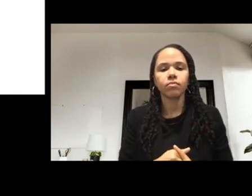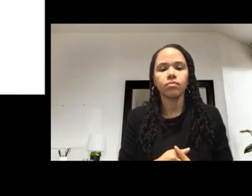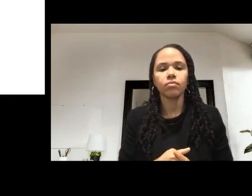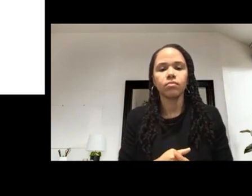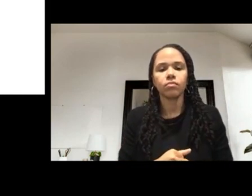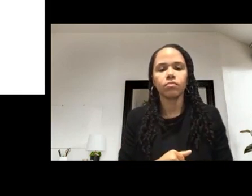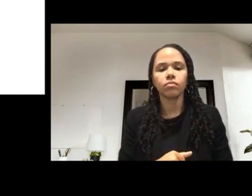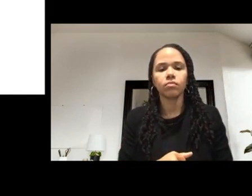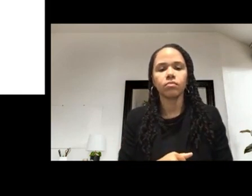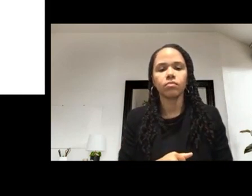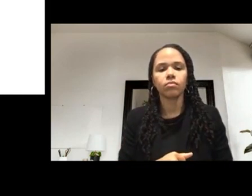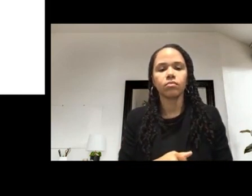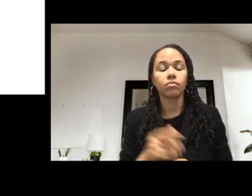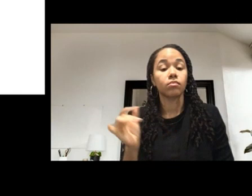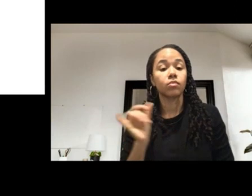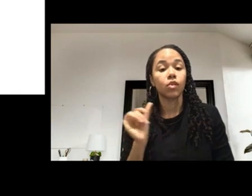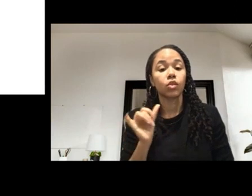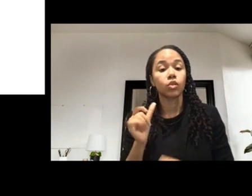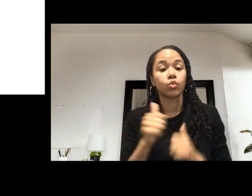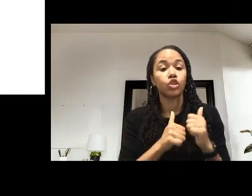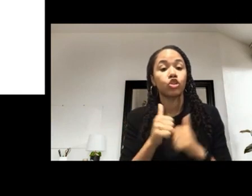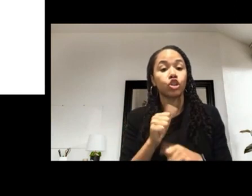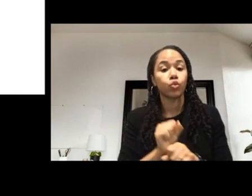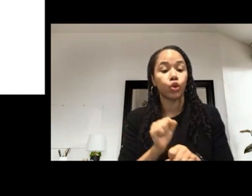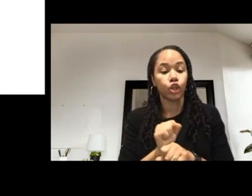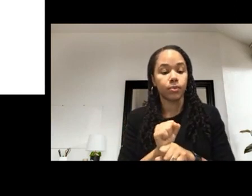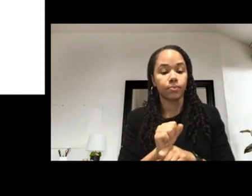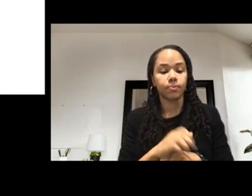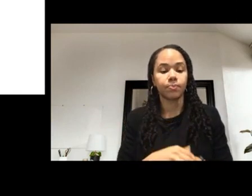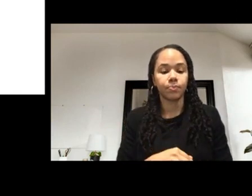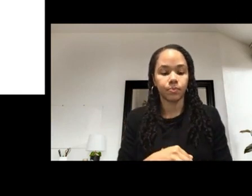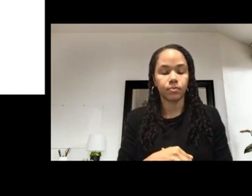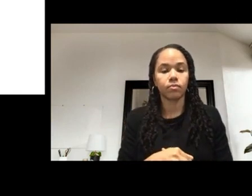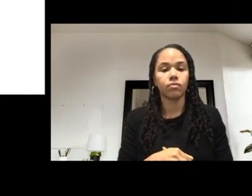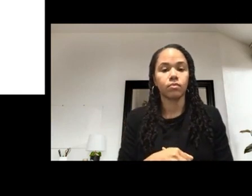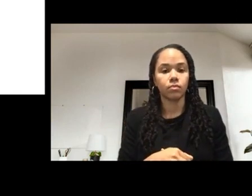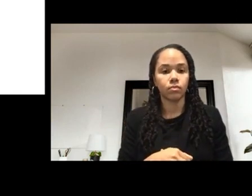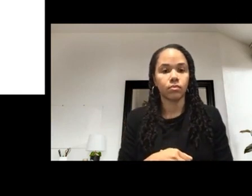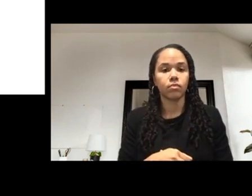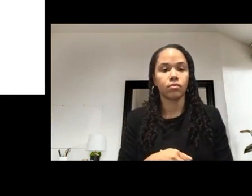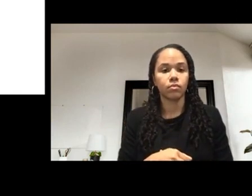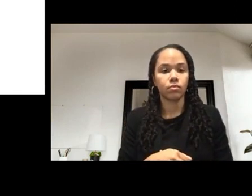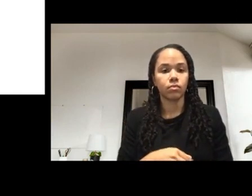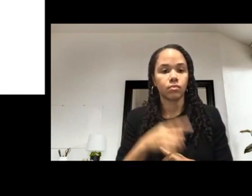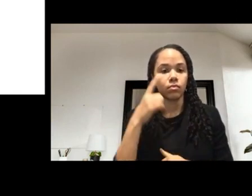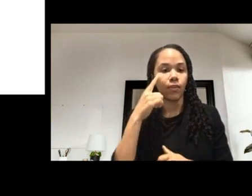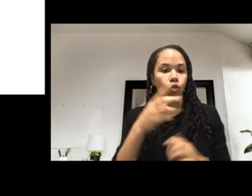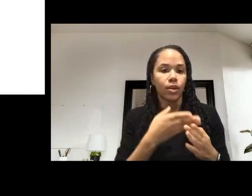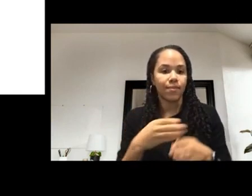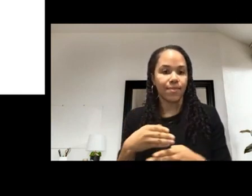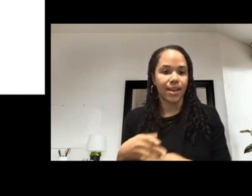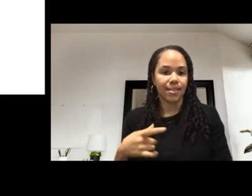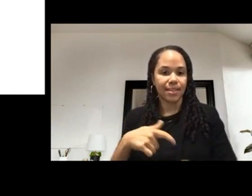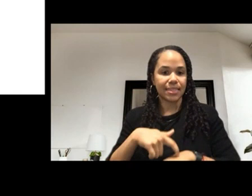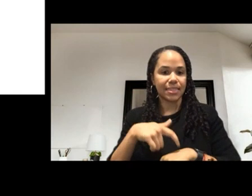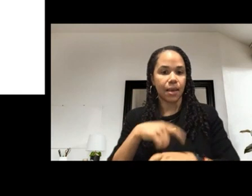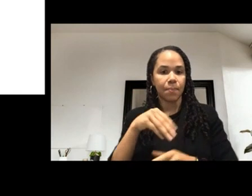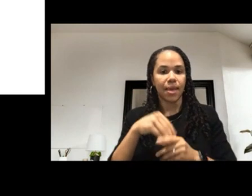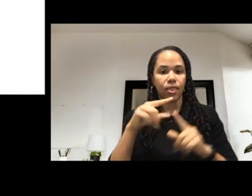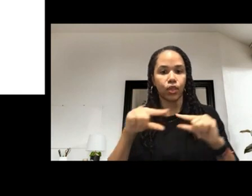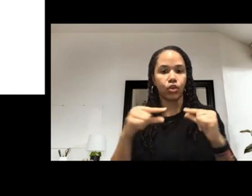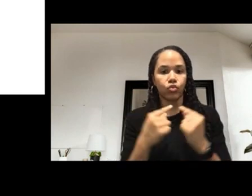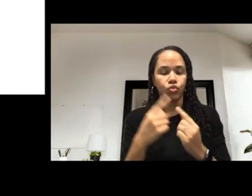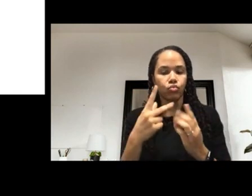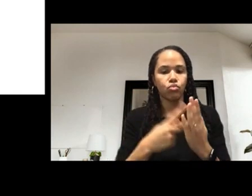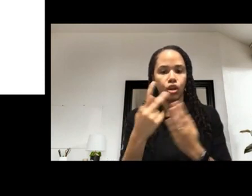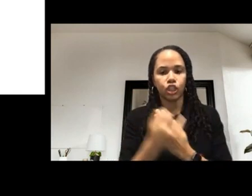We also helped them structure work. So the part of the reason for dividing up the time in their group projects into every